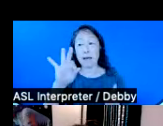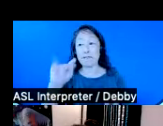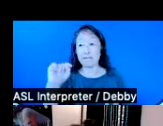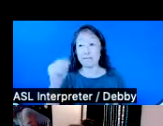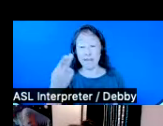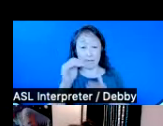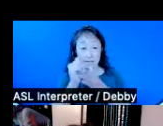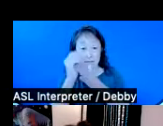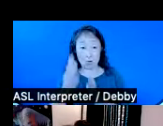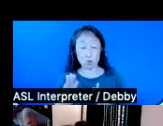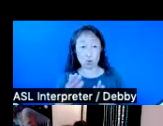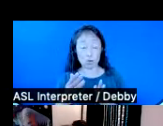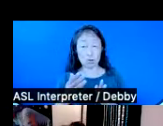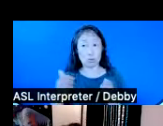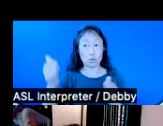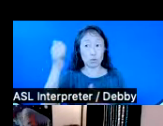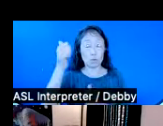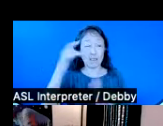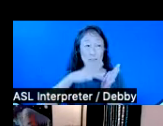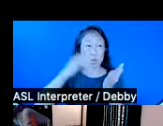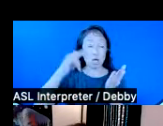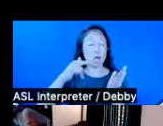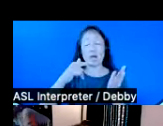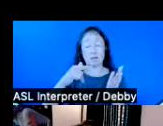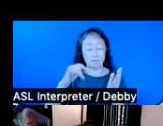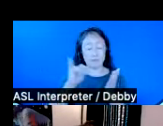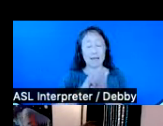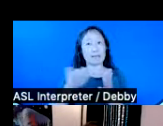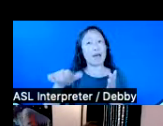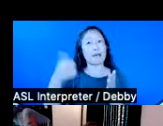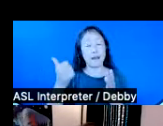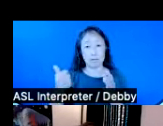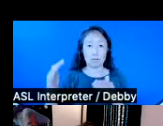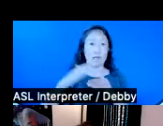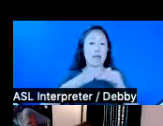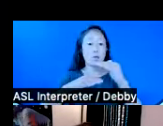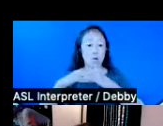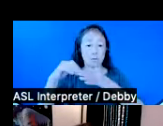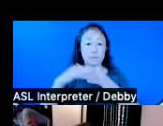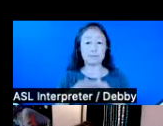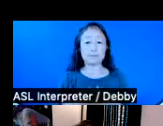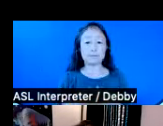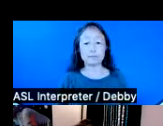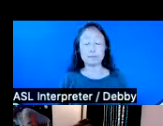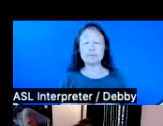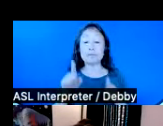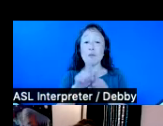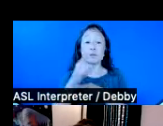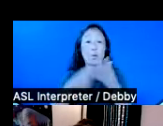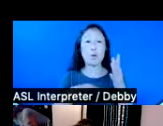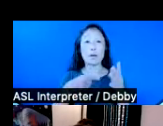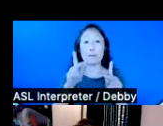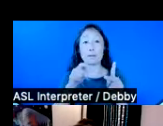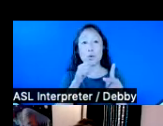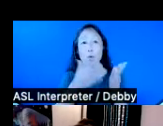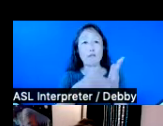nother level to it. And then the thing that isn't talked about a lot with sexual violence, but it's so present,